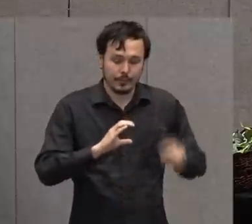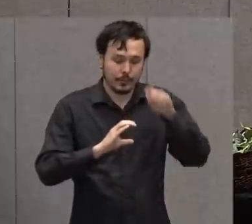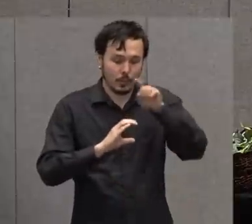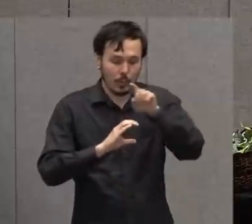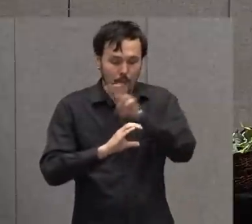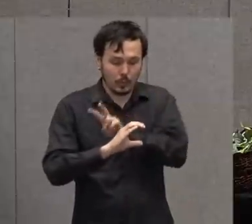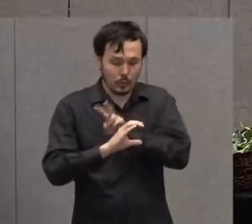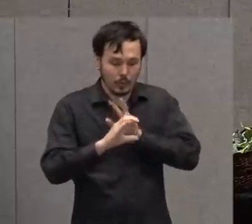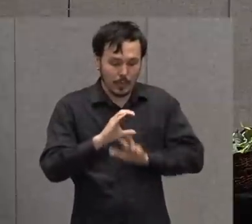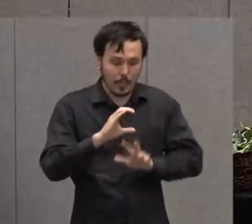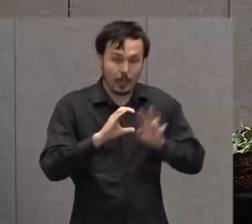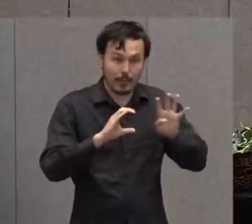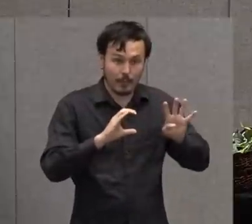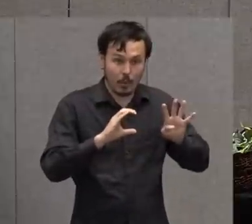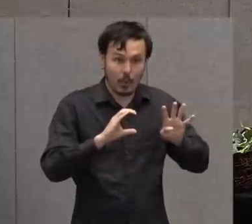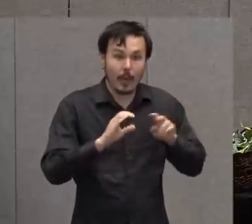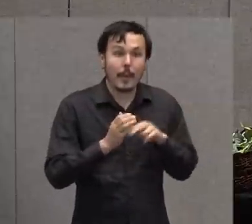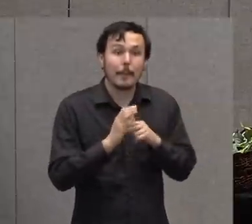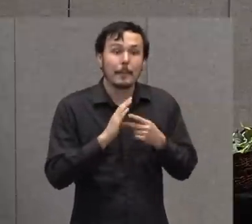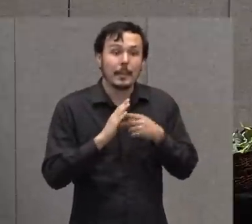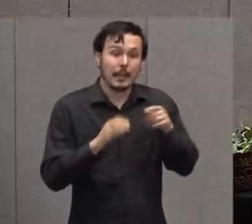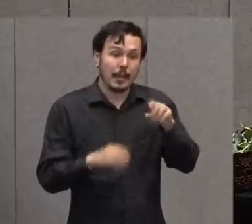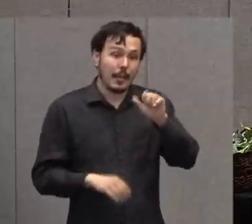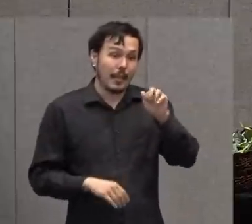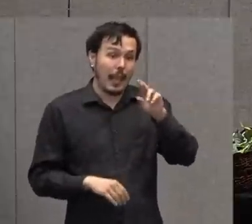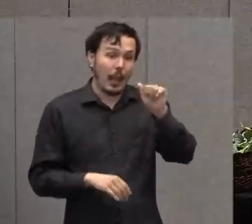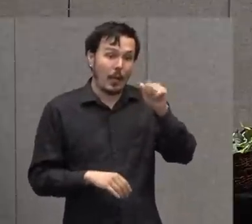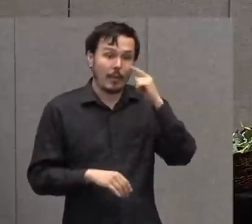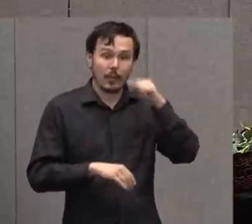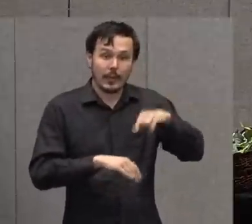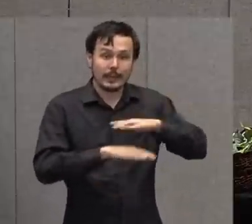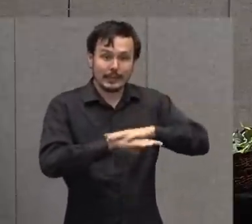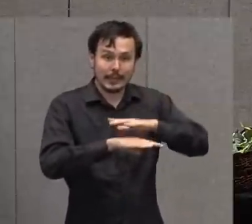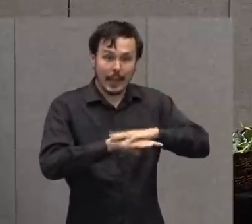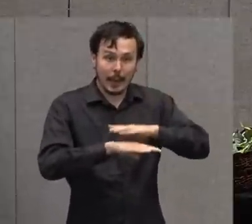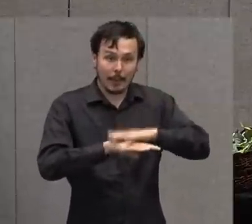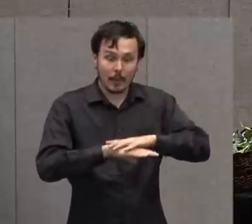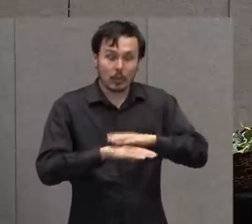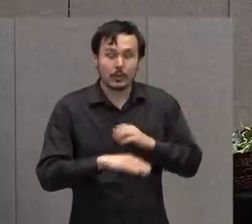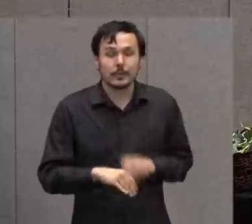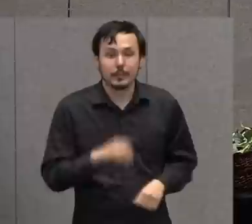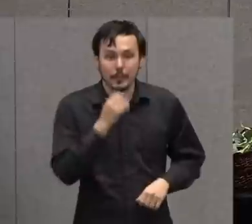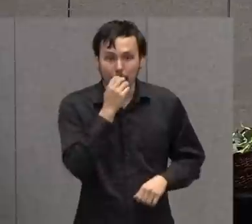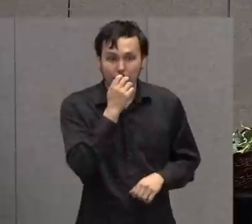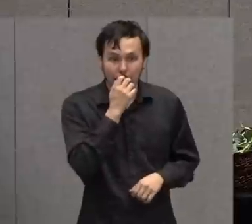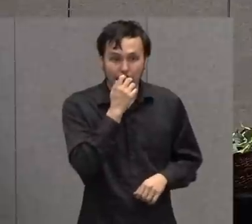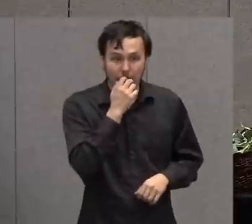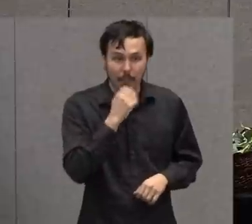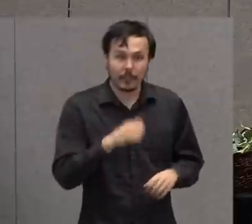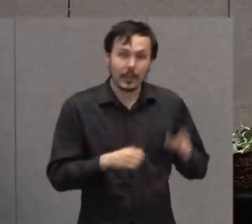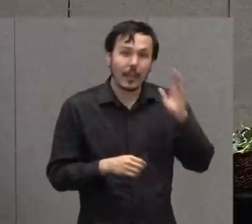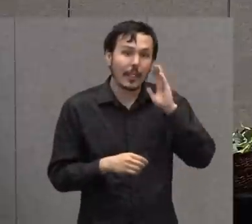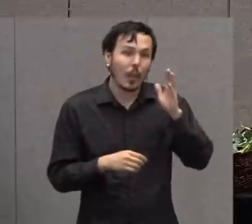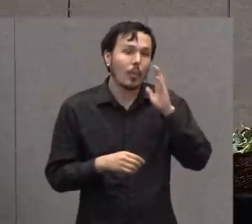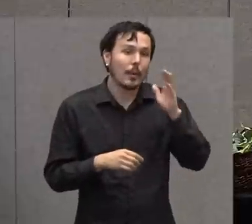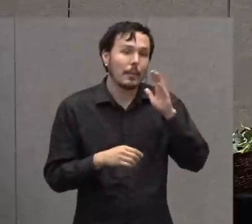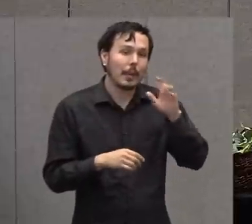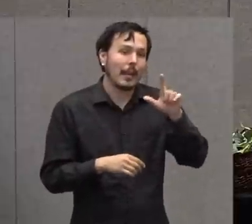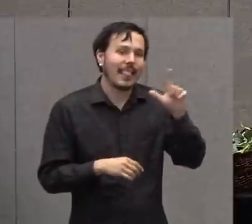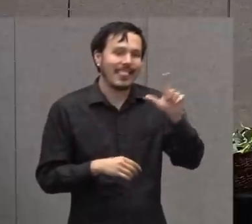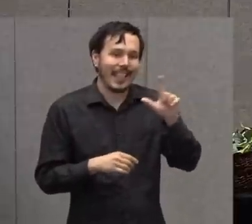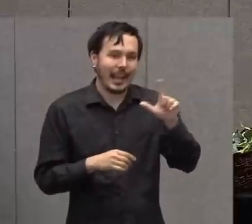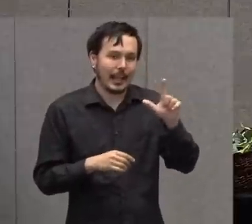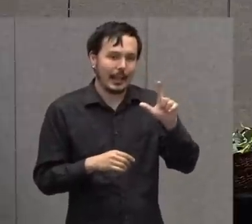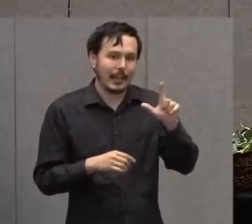So the area of this table, there was one on each side. The area of this table would be the length, which is